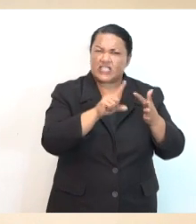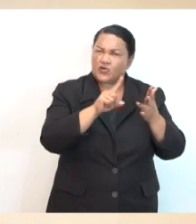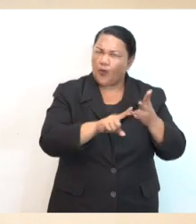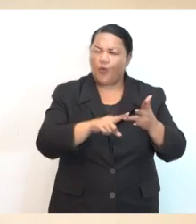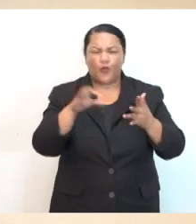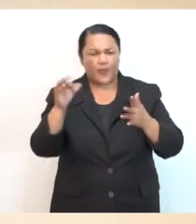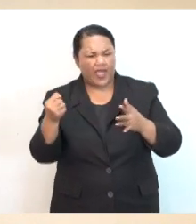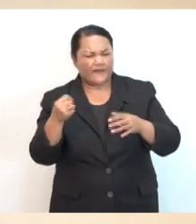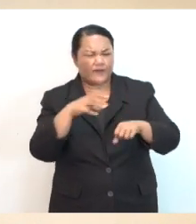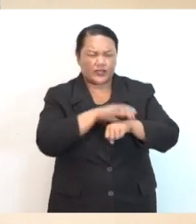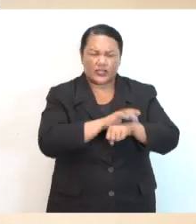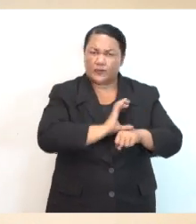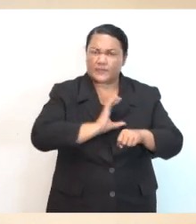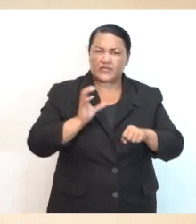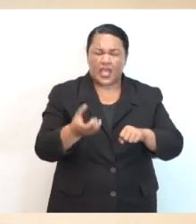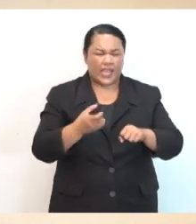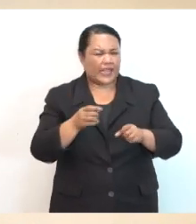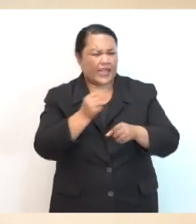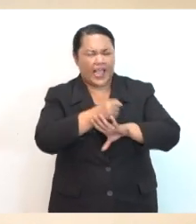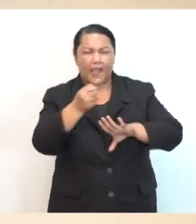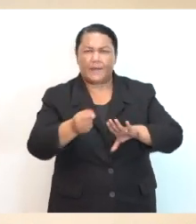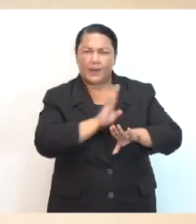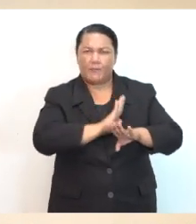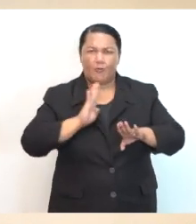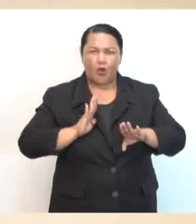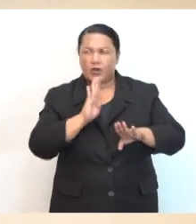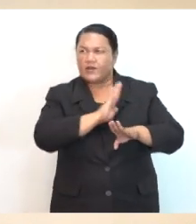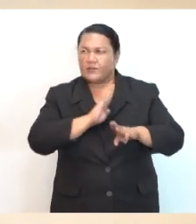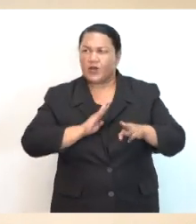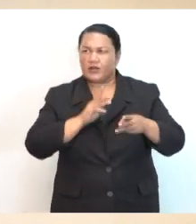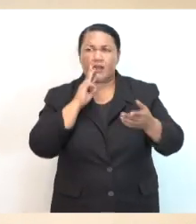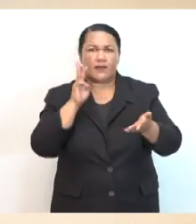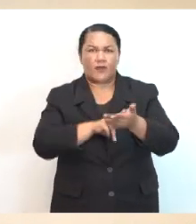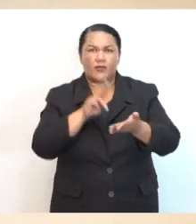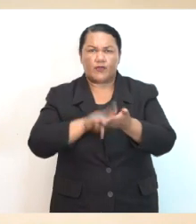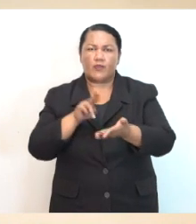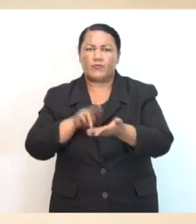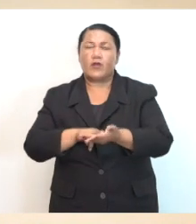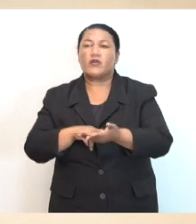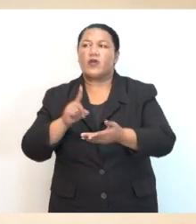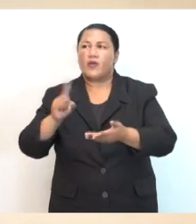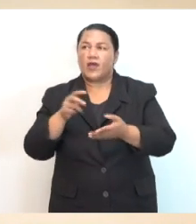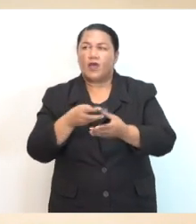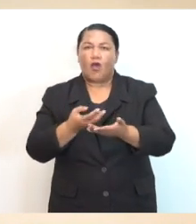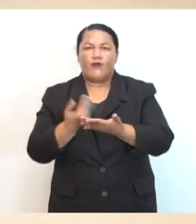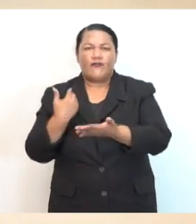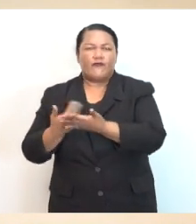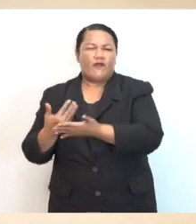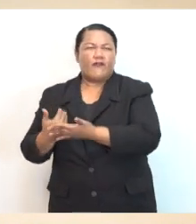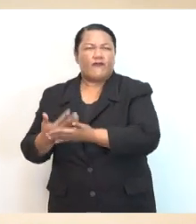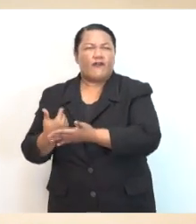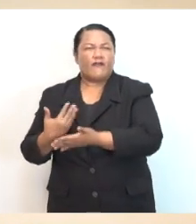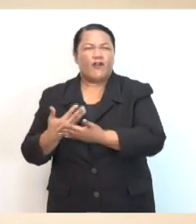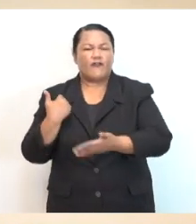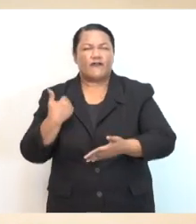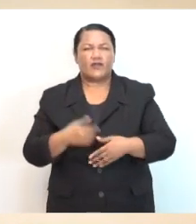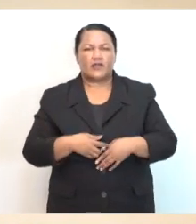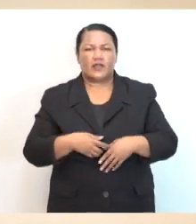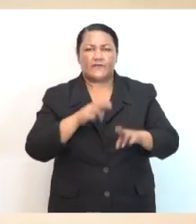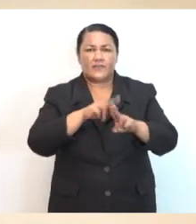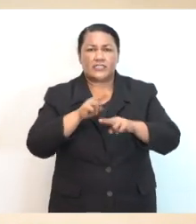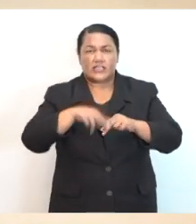statutory boards, and government company boards were removed wholesale, the boards have been totally lopsided. On the Fiji